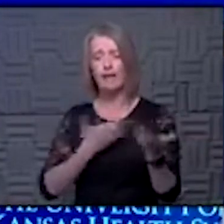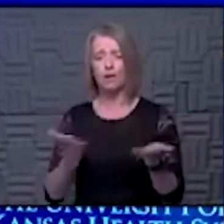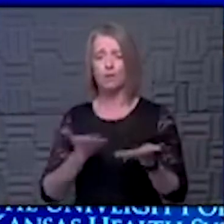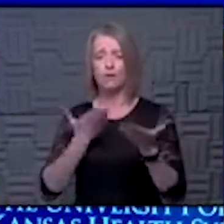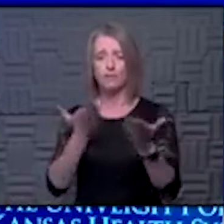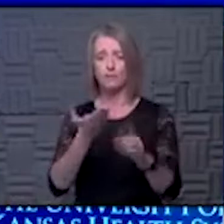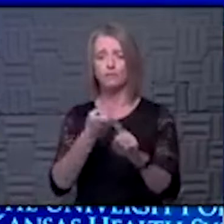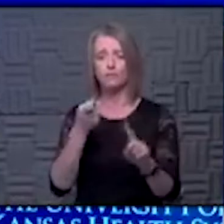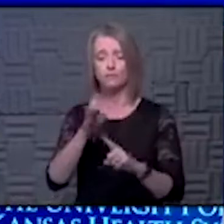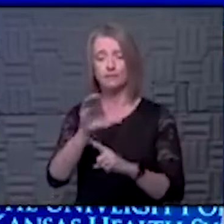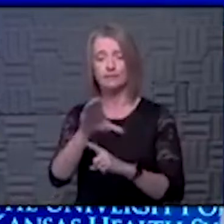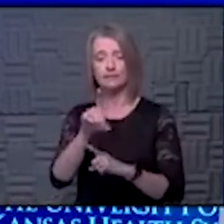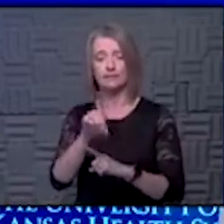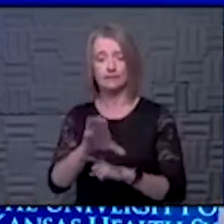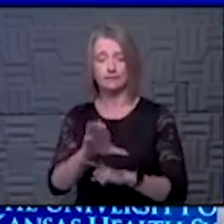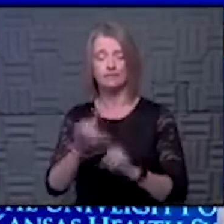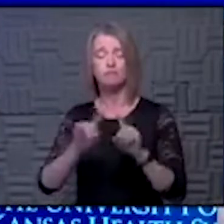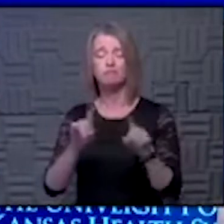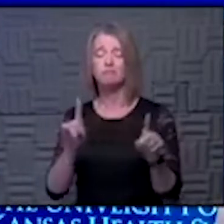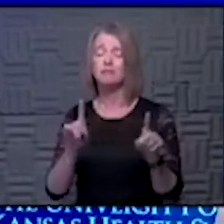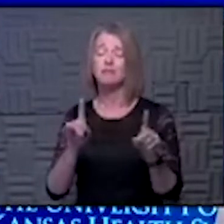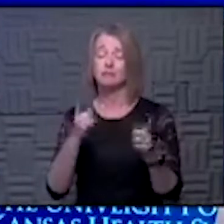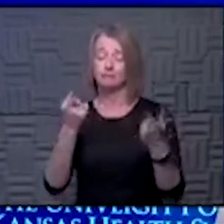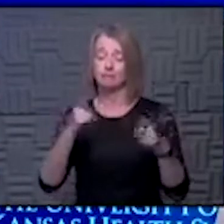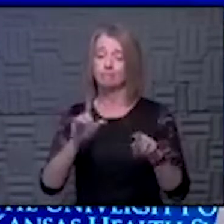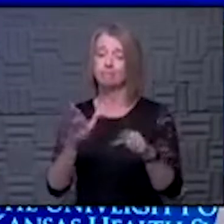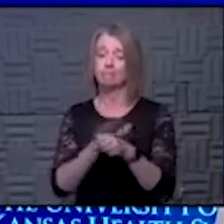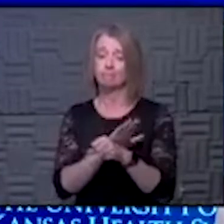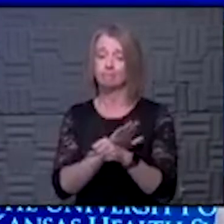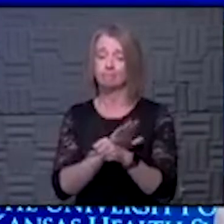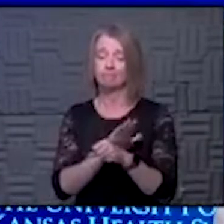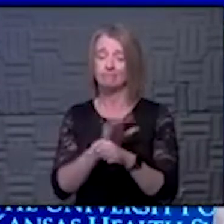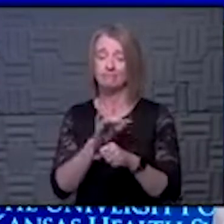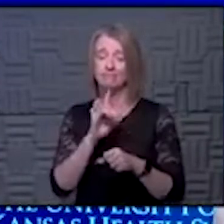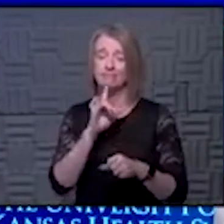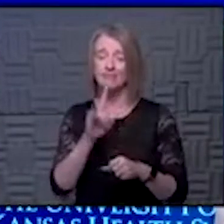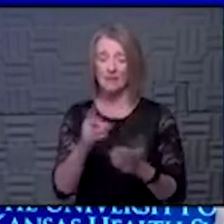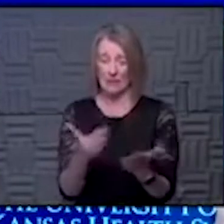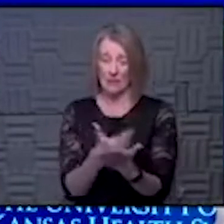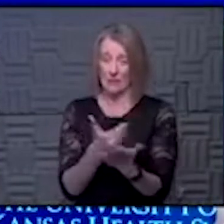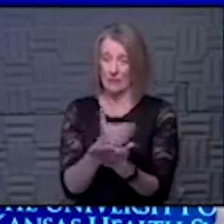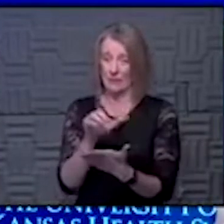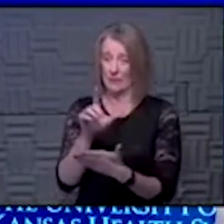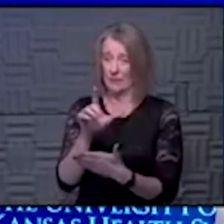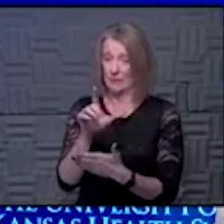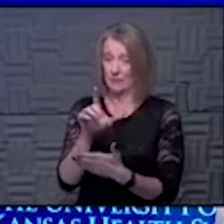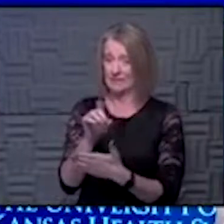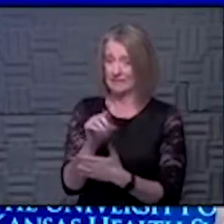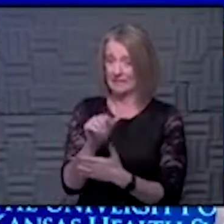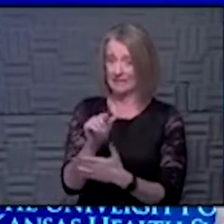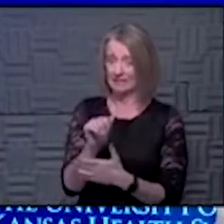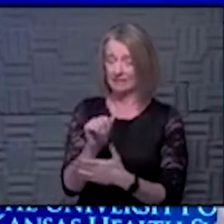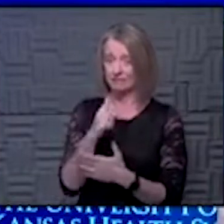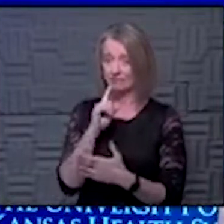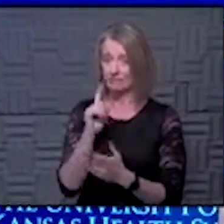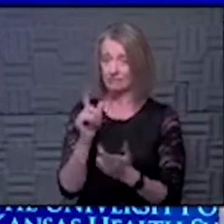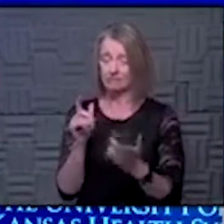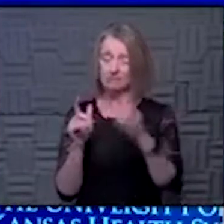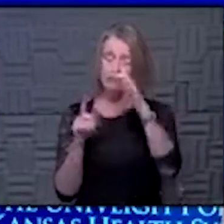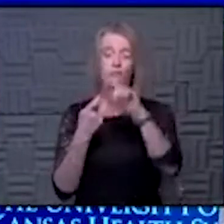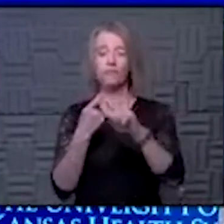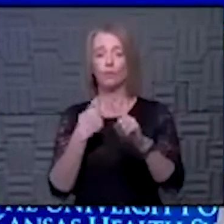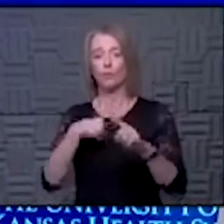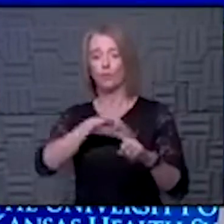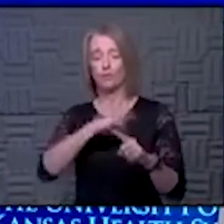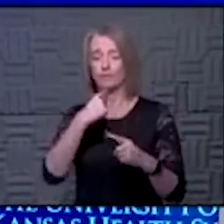from the CDC. But I would agree completely with Dana. This is not necessarily news or something that's a dramatic departure from